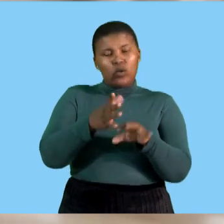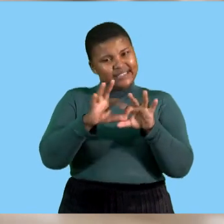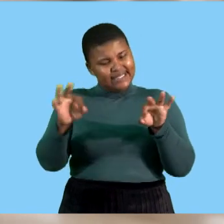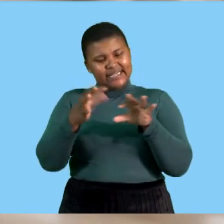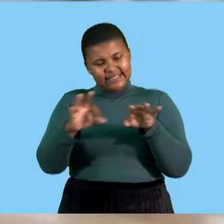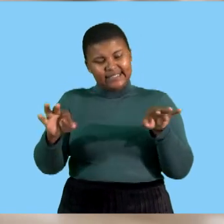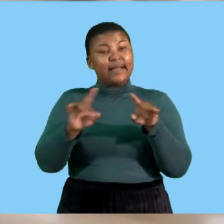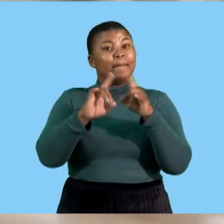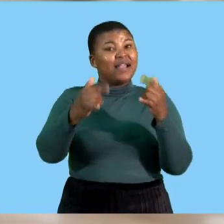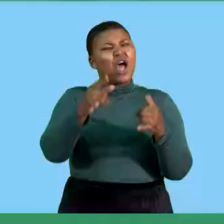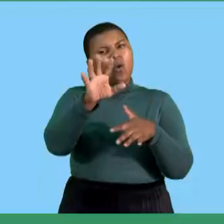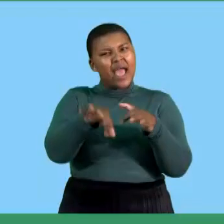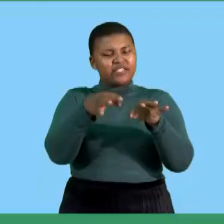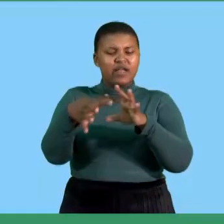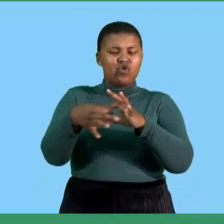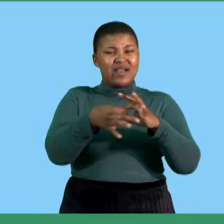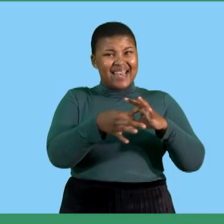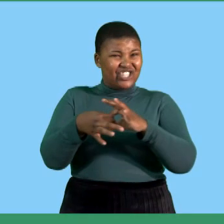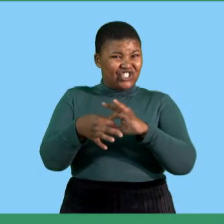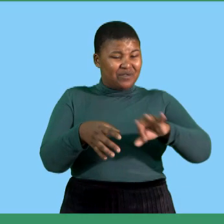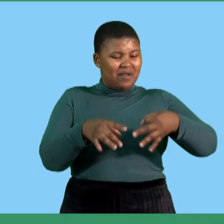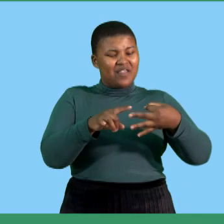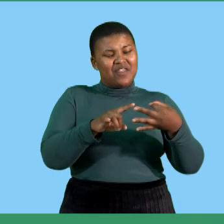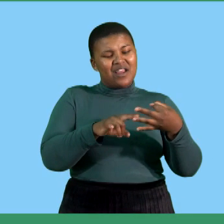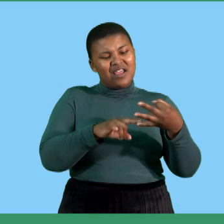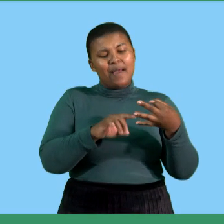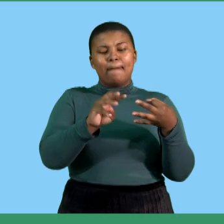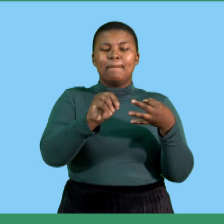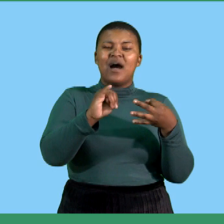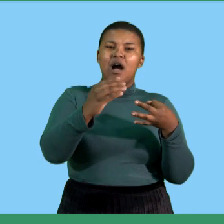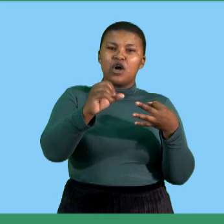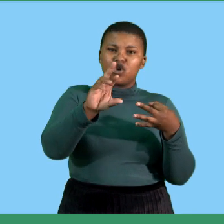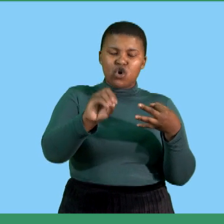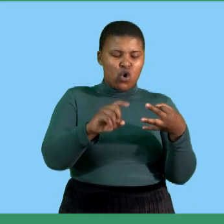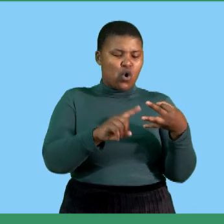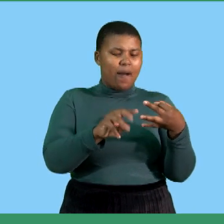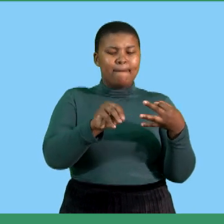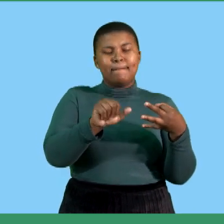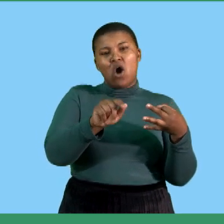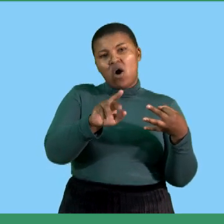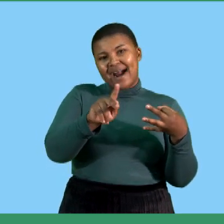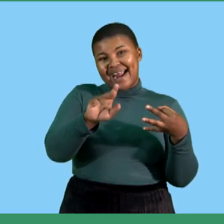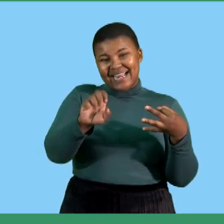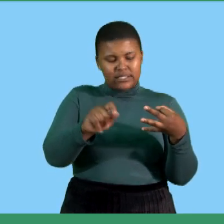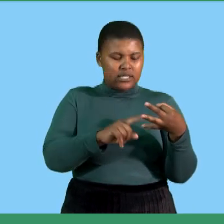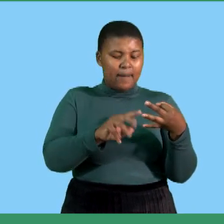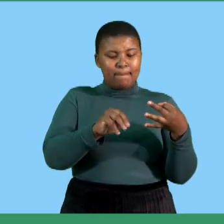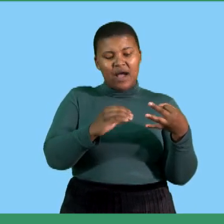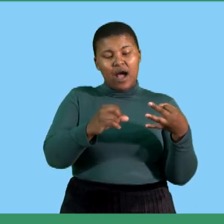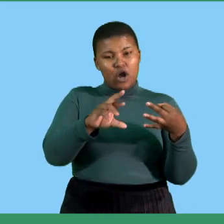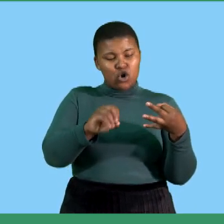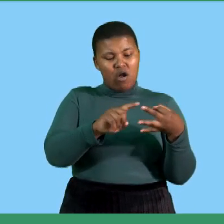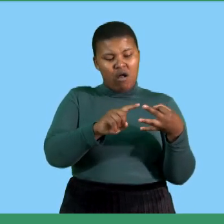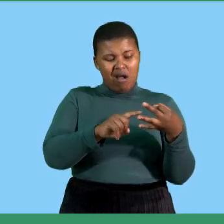full sentences, and when describing the interrelationship between the 3 business environments, it's always easiest to